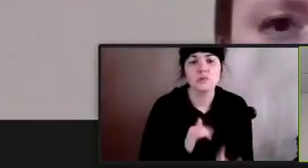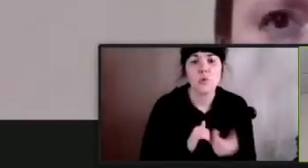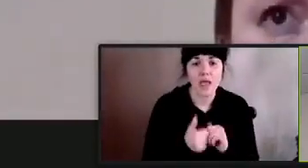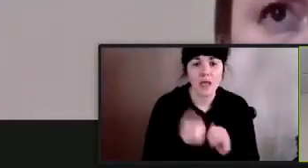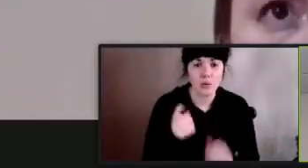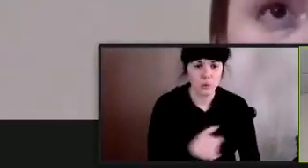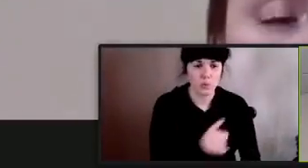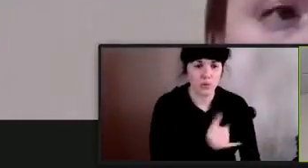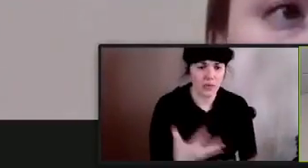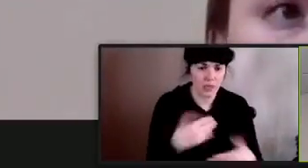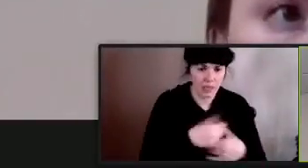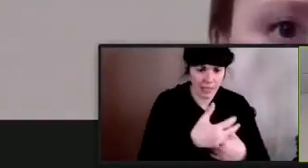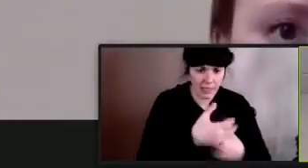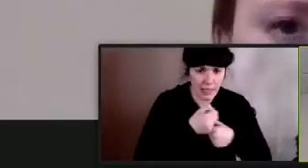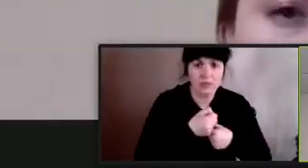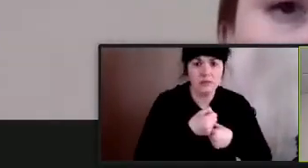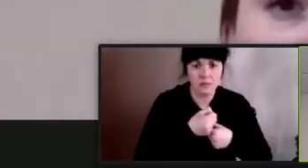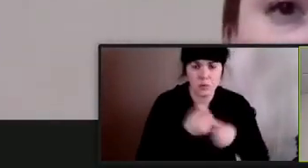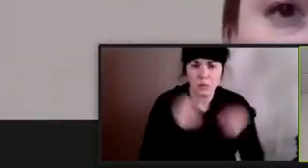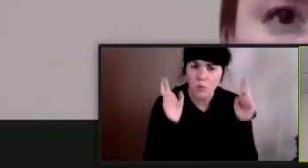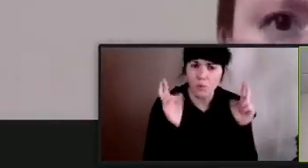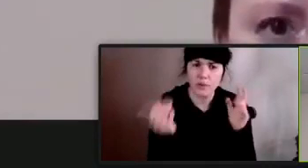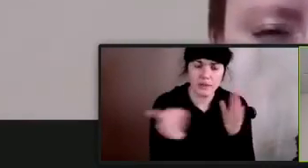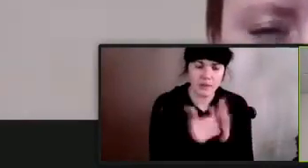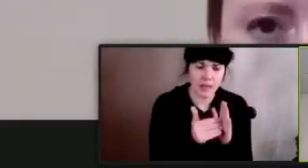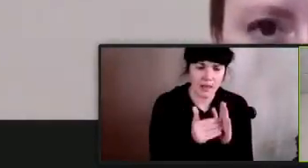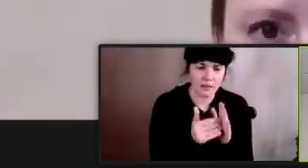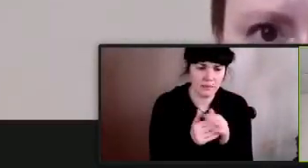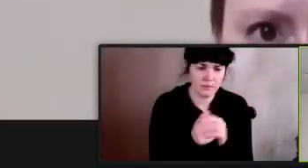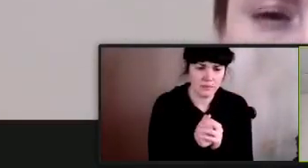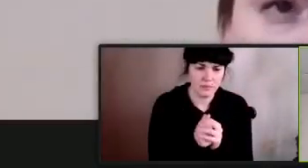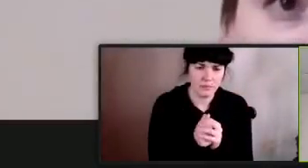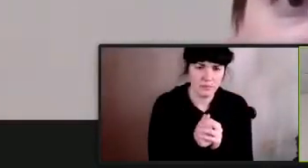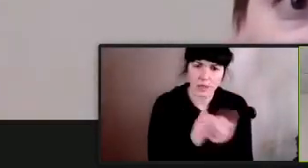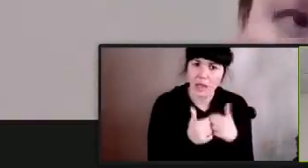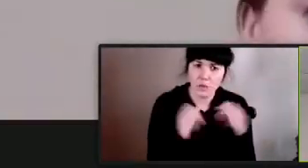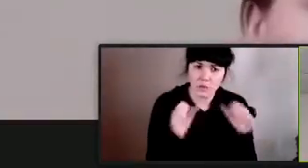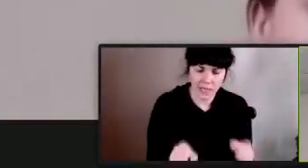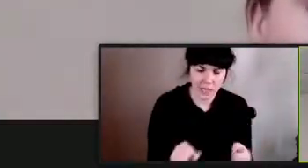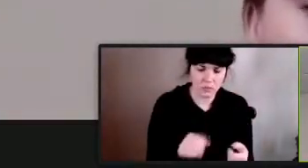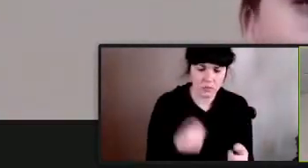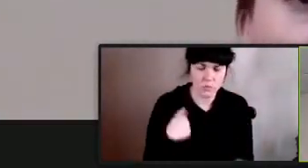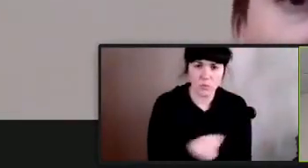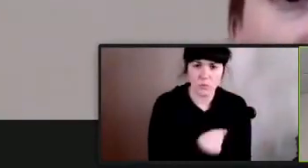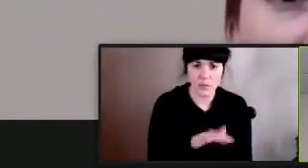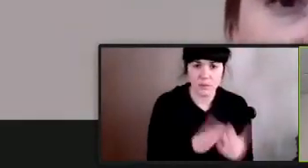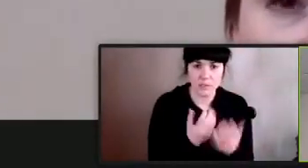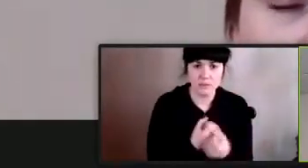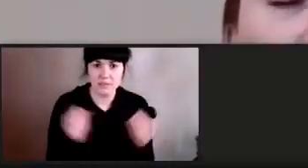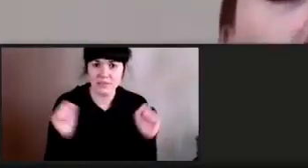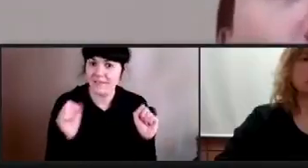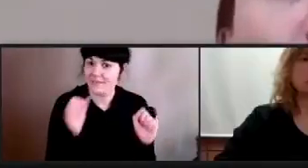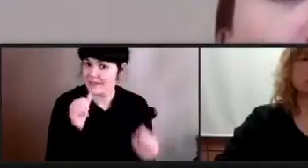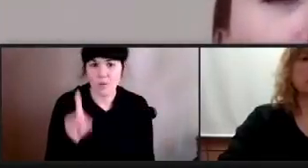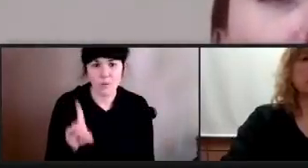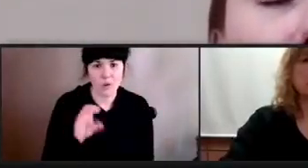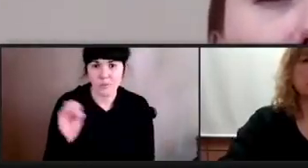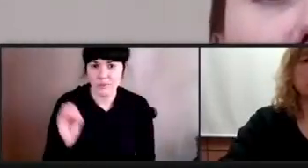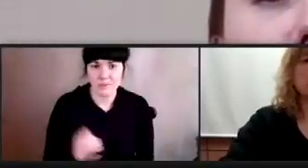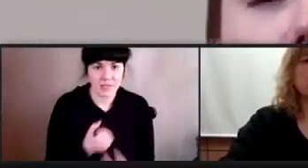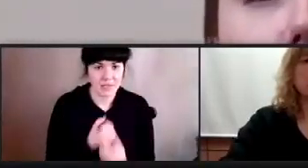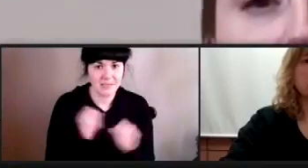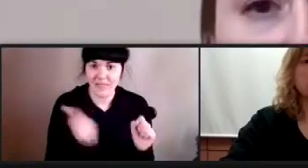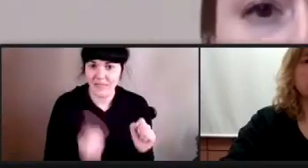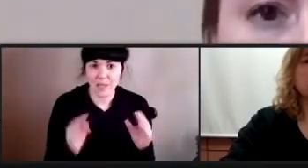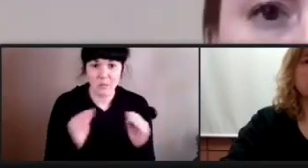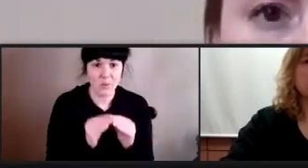way that is safer, because nothing is 100% safe anymore and wasn't really before the pandemic either?